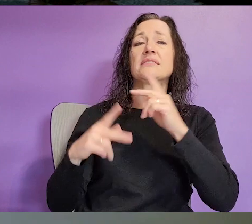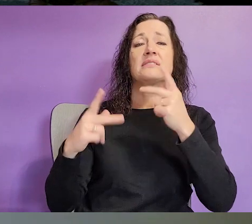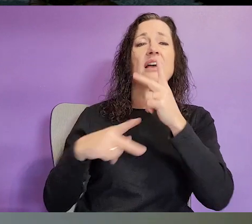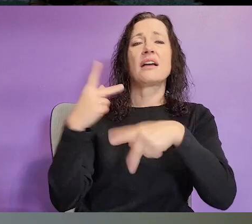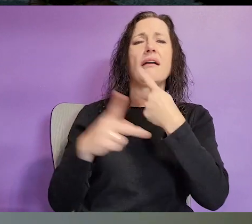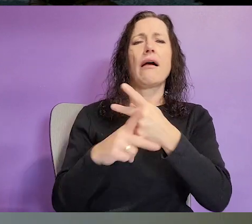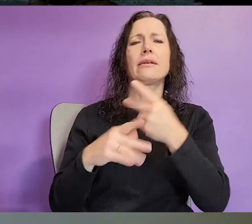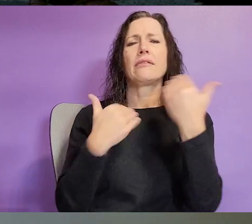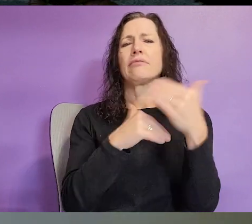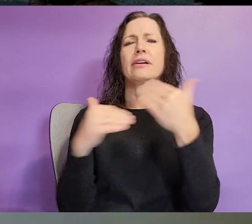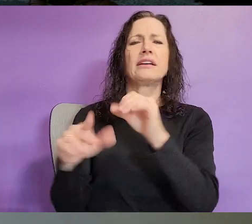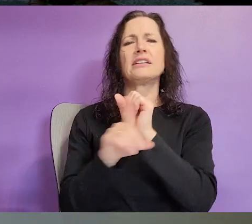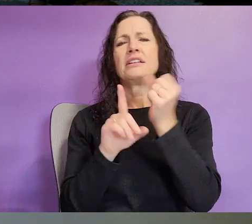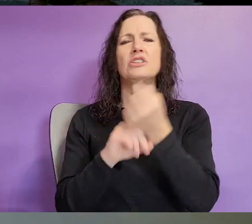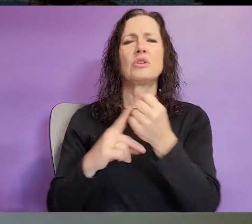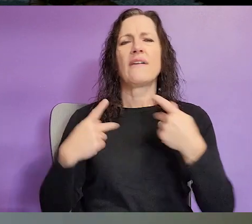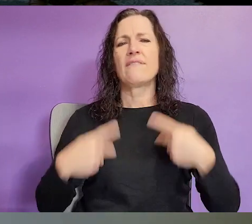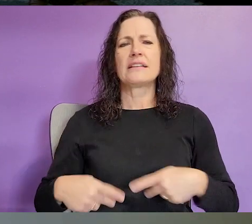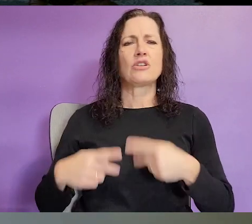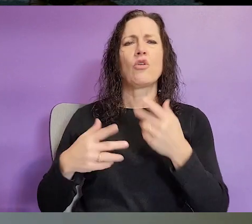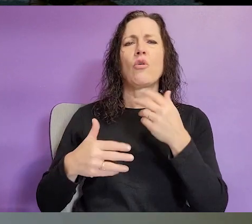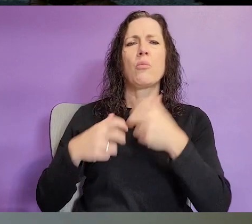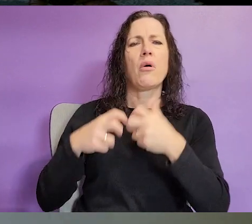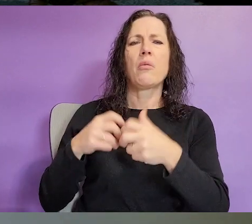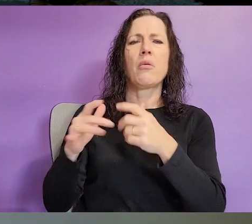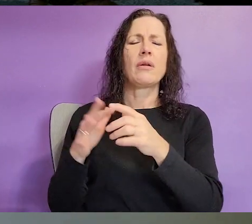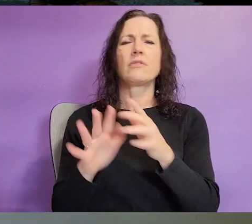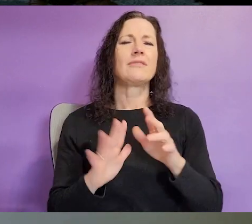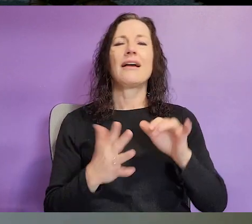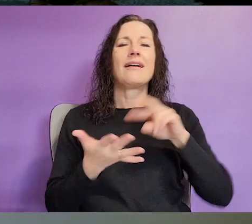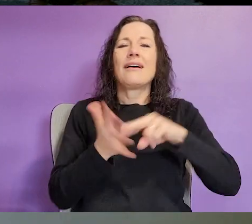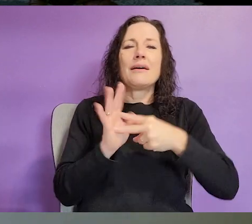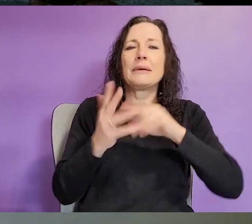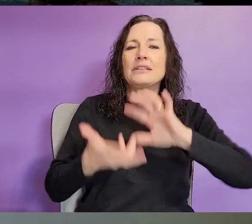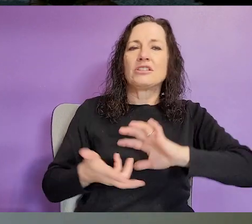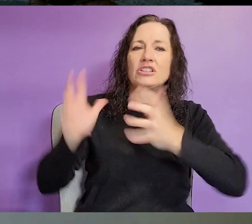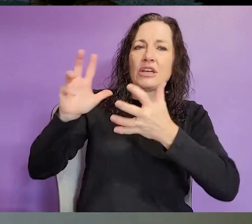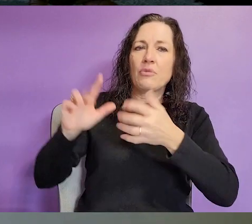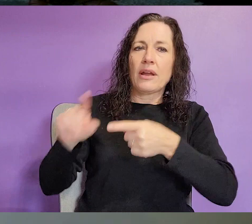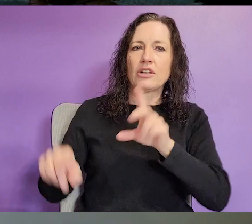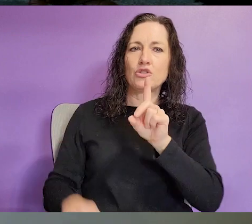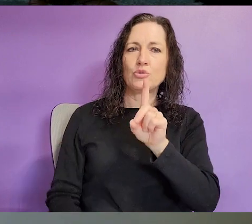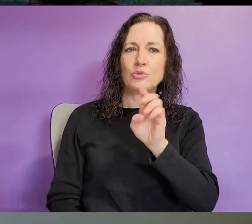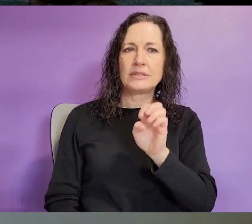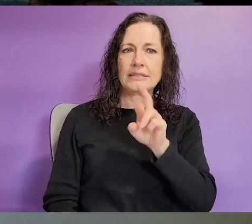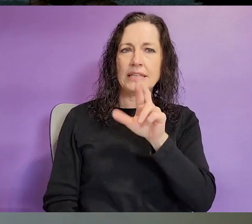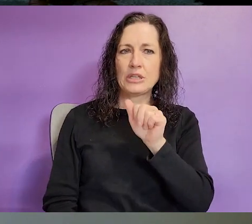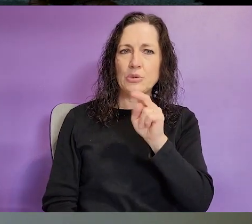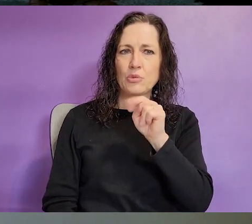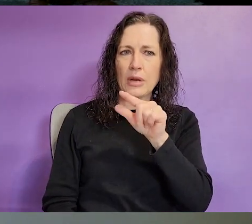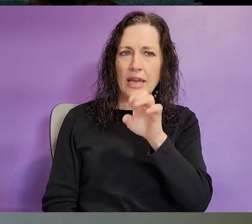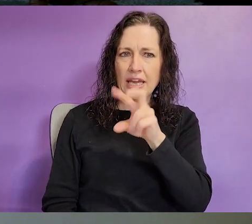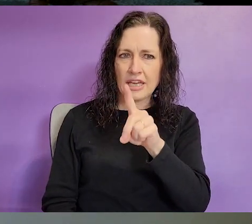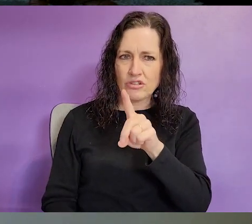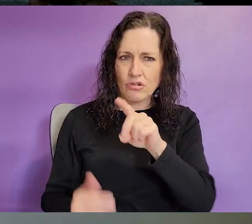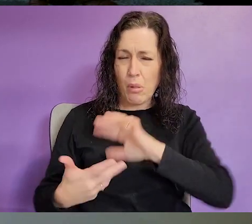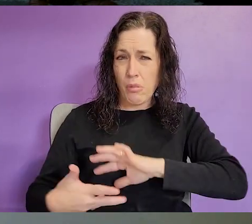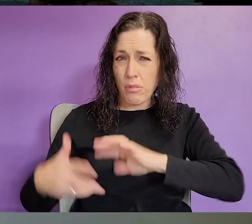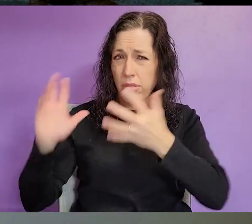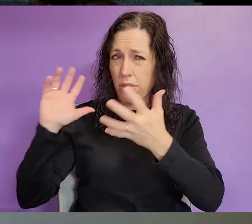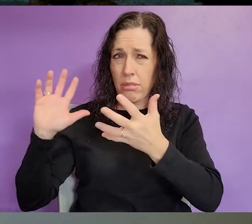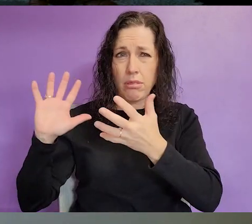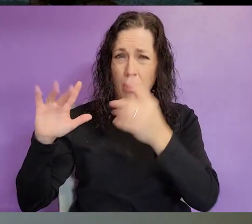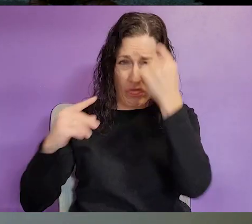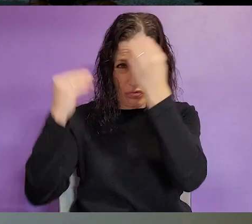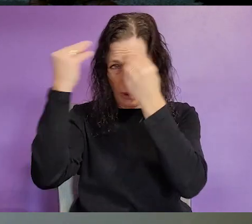coming from this part of town, whatever. That's to be deranged in a spiritual sense. And